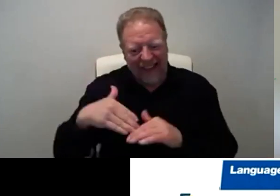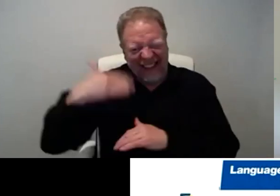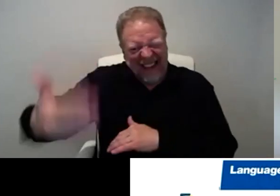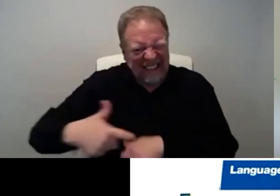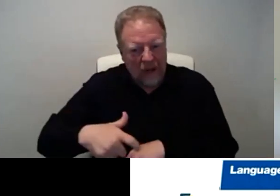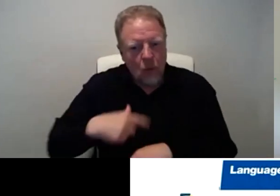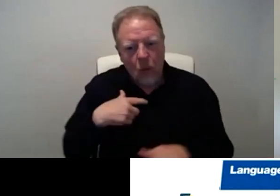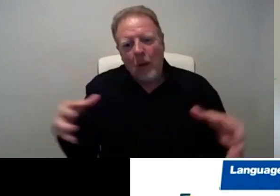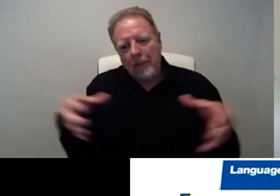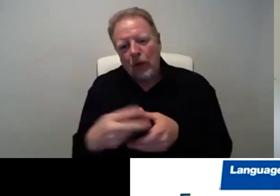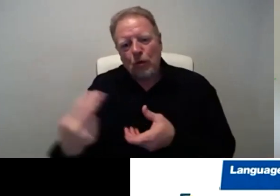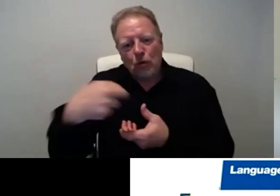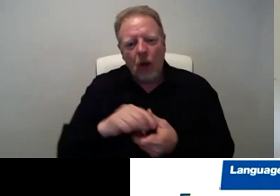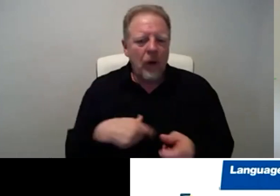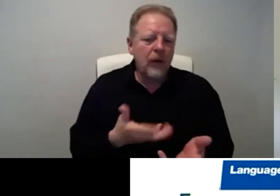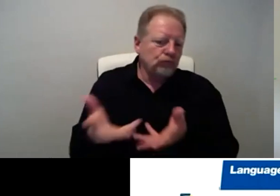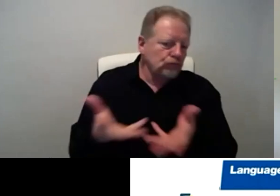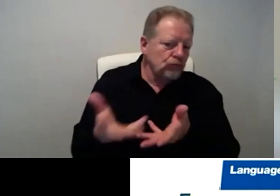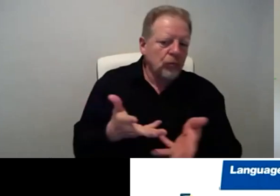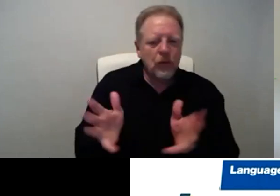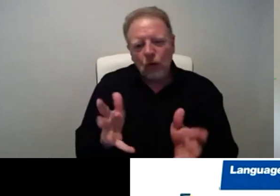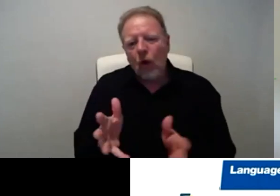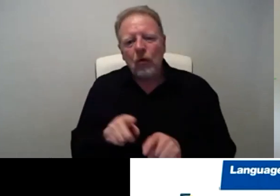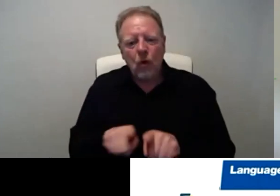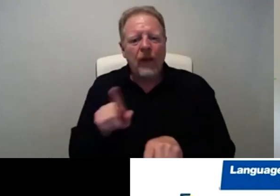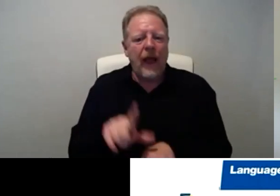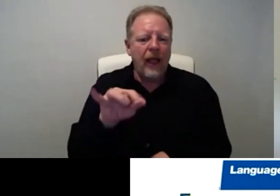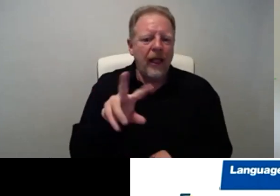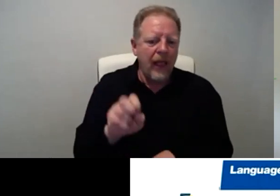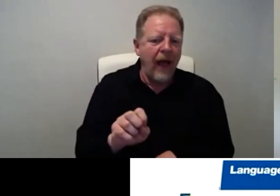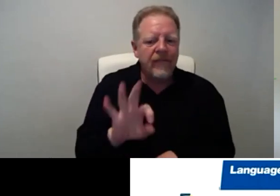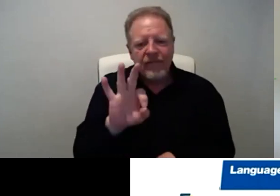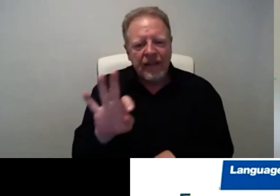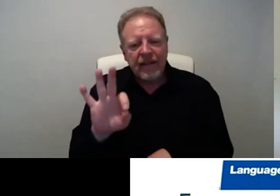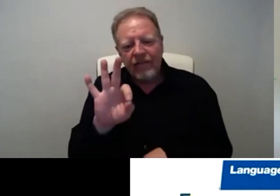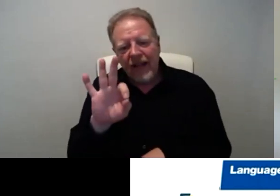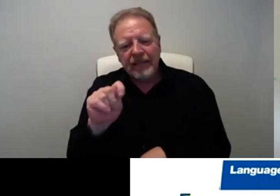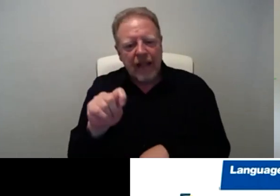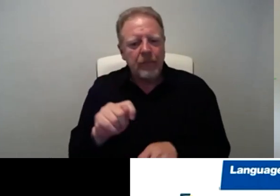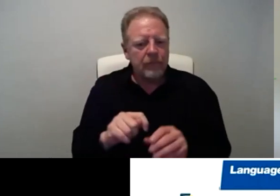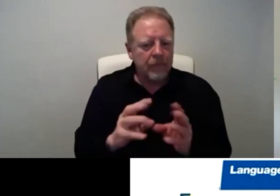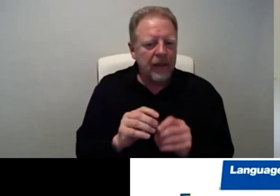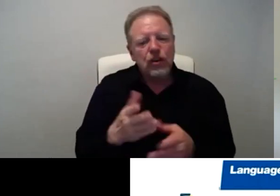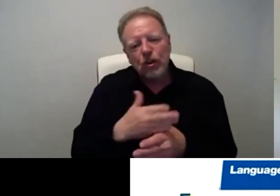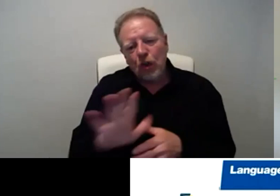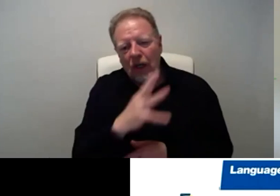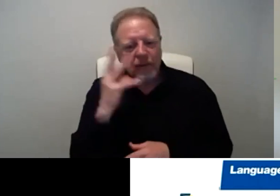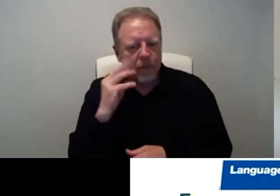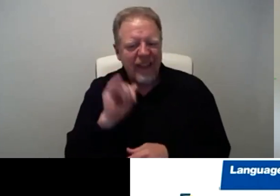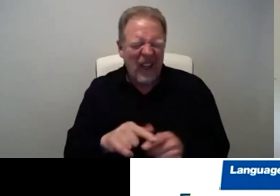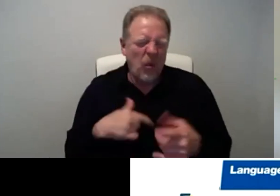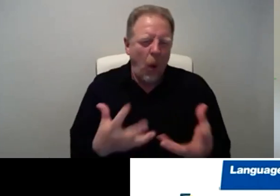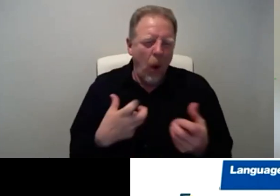to join us, and then you can certainly ask and comment and share your experiences, because that's what I